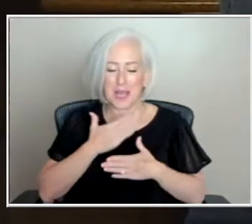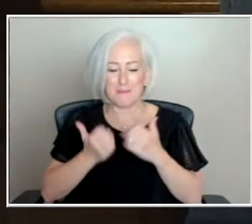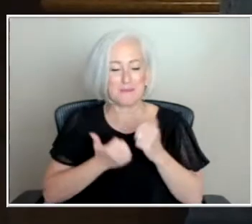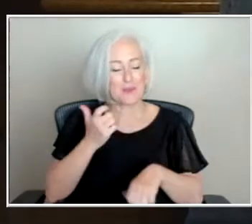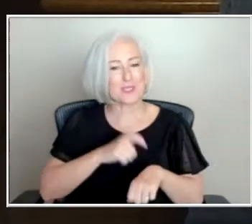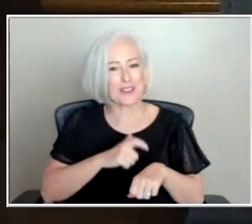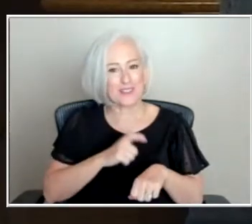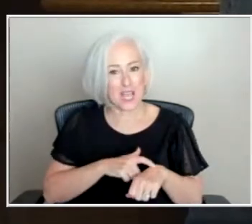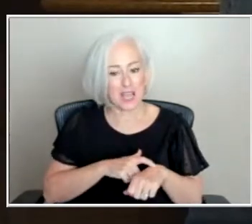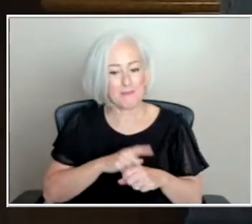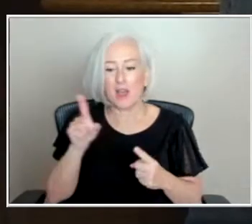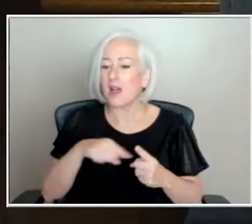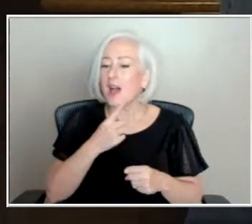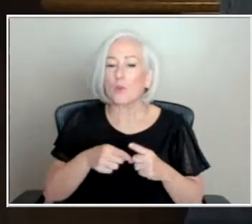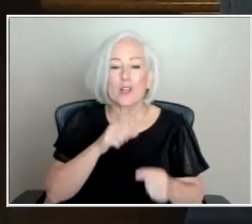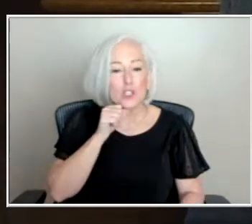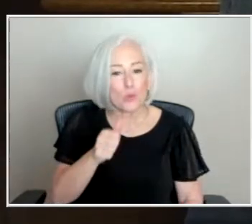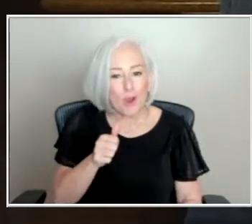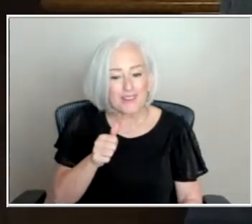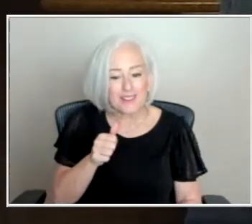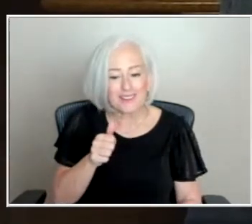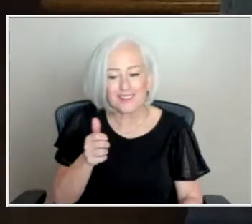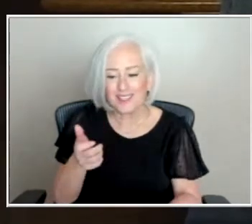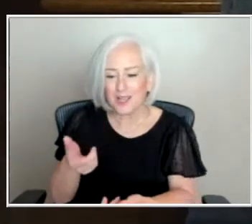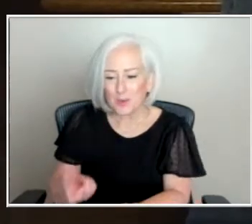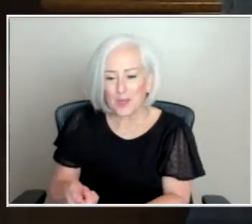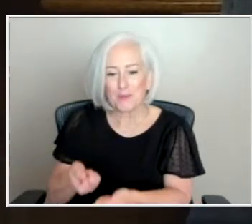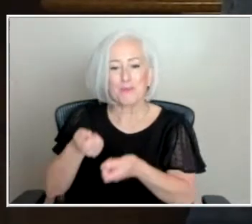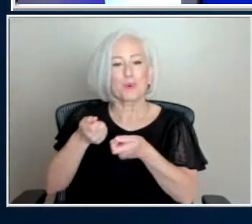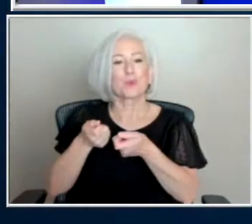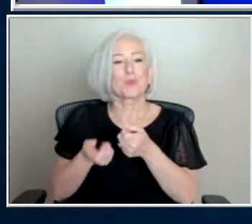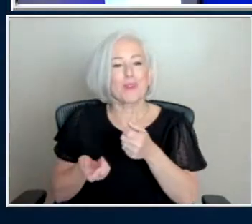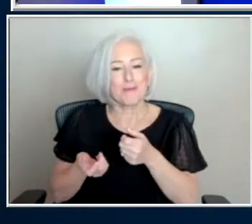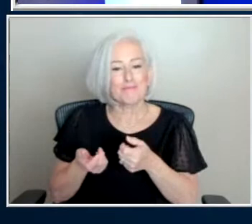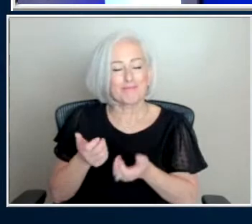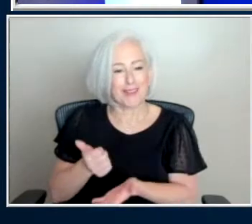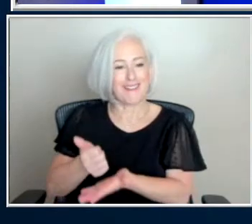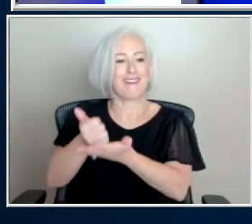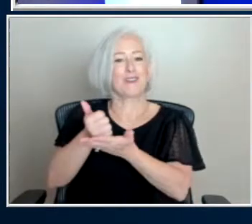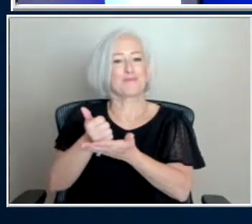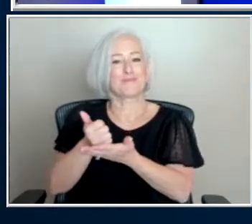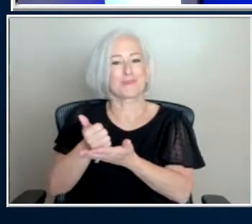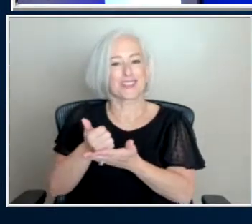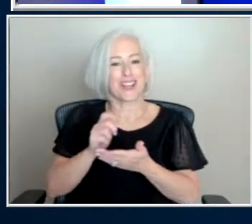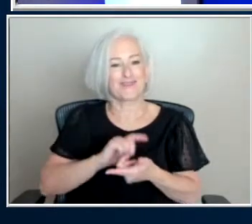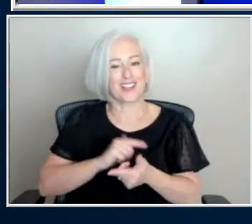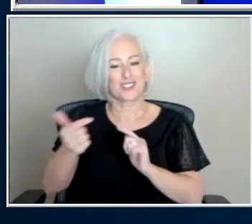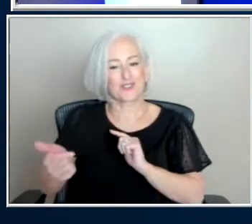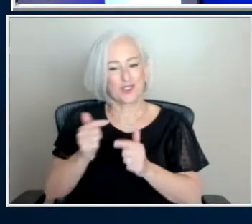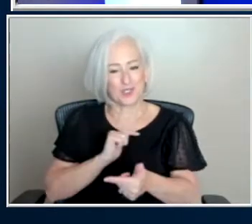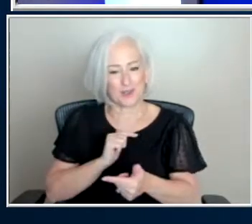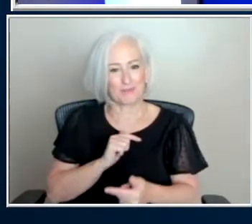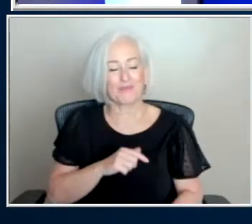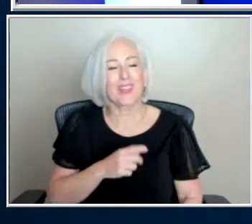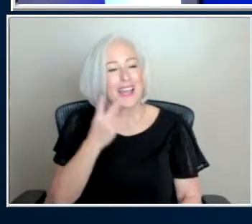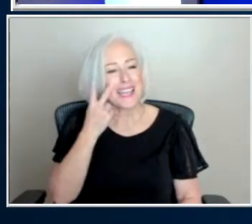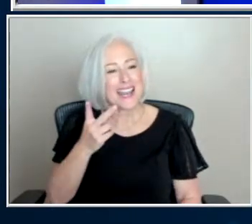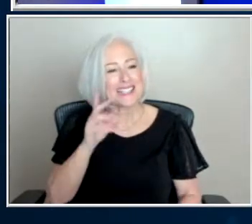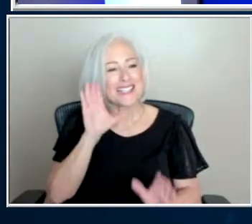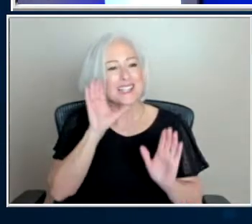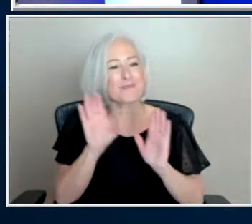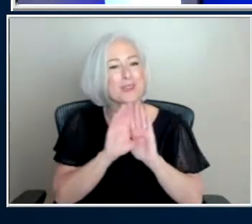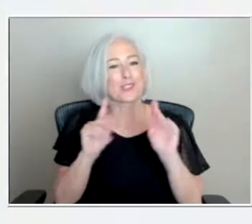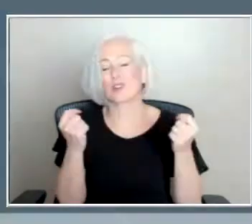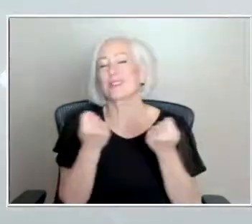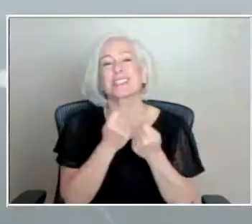she wasn't, we held her up. And the times that we weren't, she held us up. Exactly. I want to see that picture of the team again. And then Dr. Baranda, just when